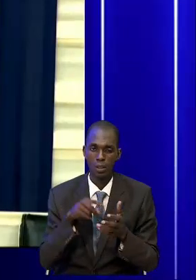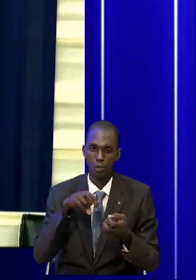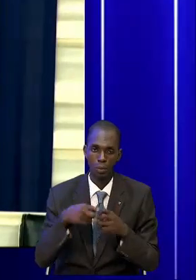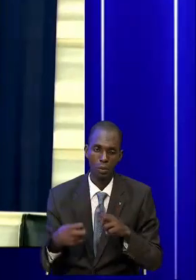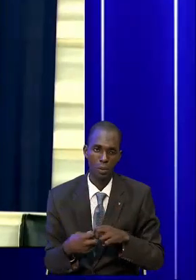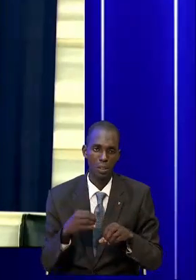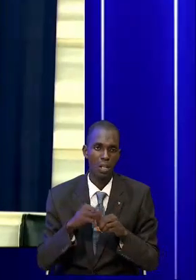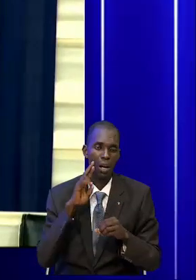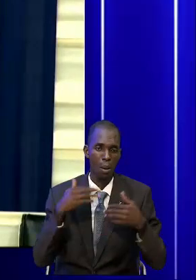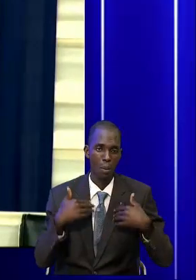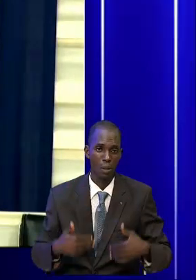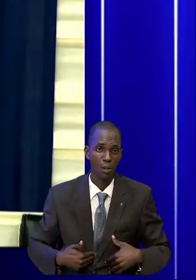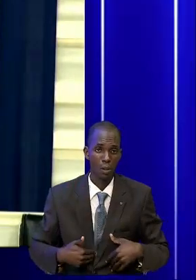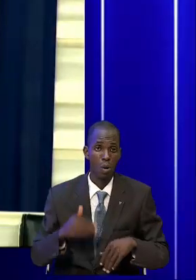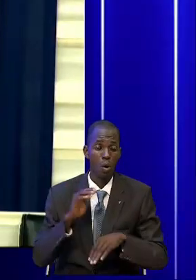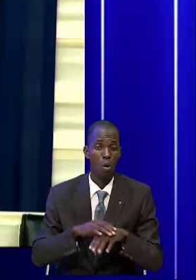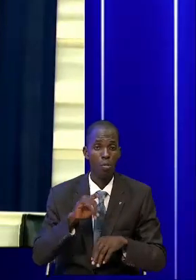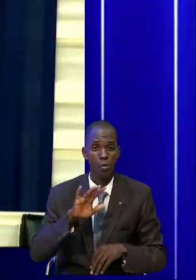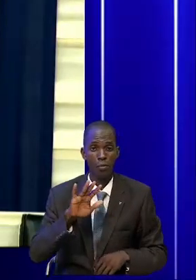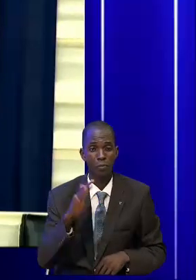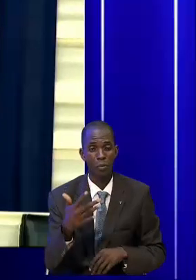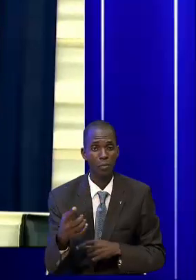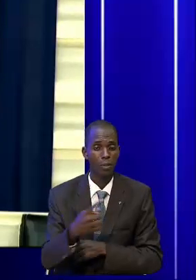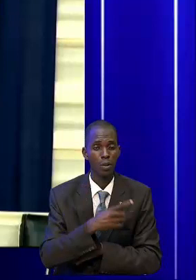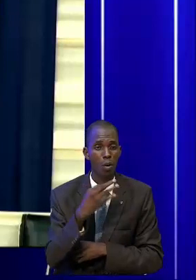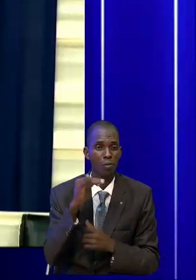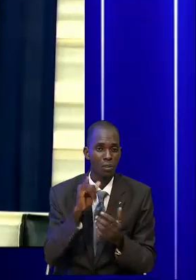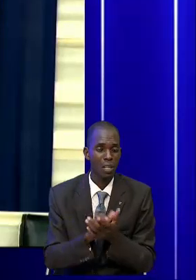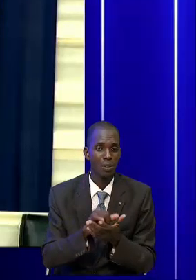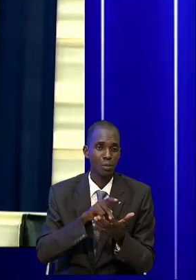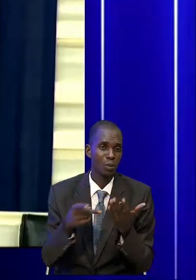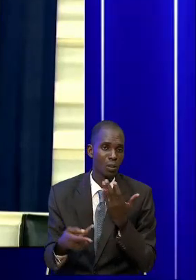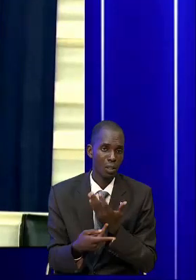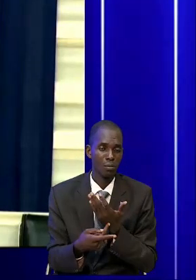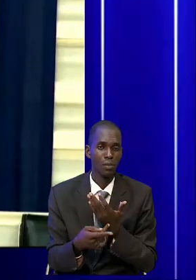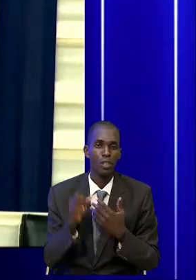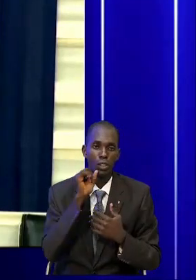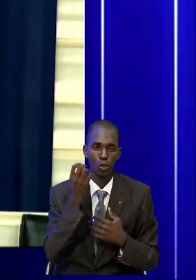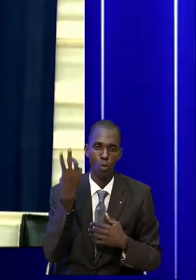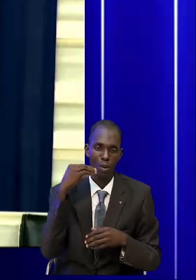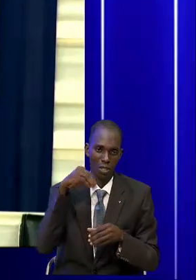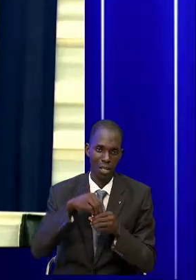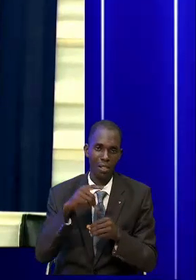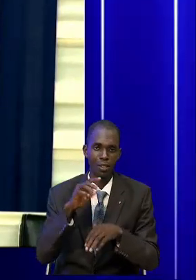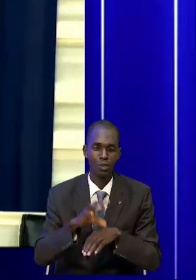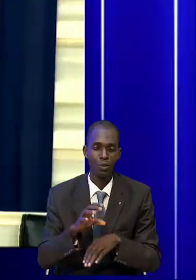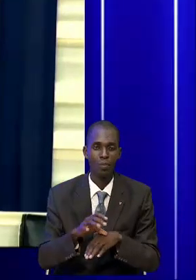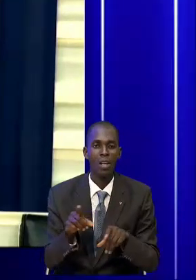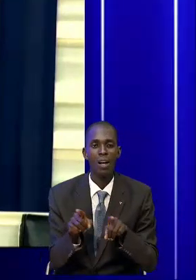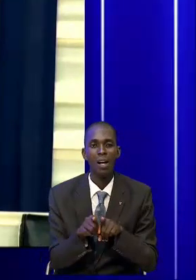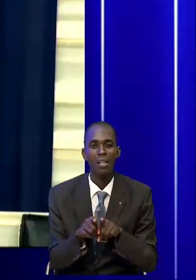1 week, I was suffering with this swell up in my body. So on the fifth day of that